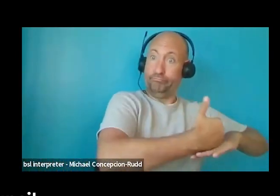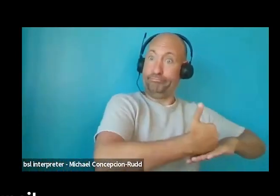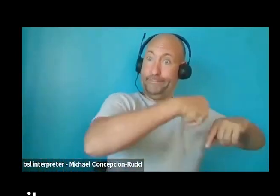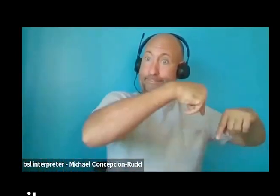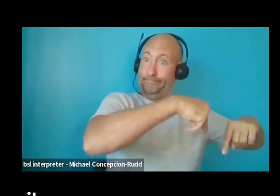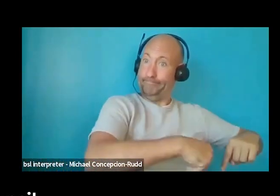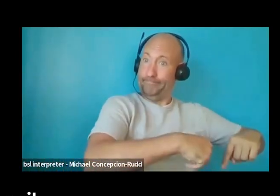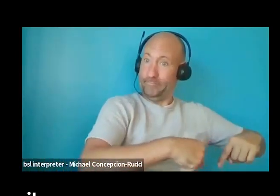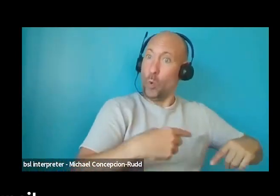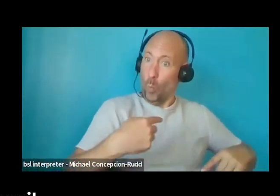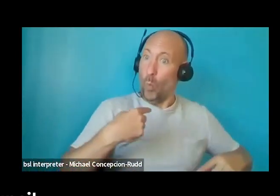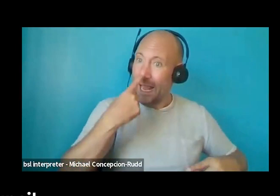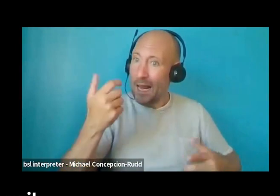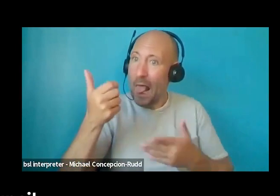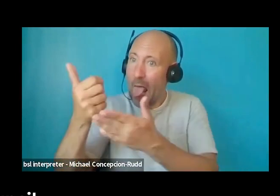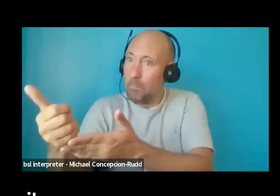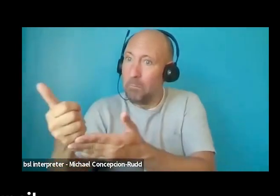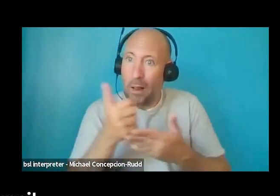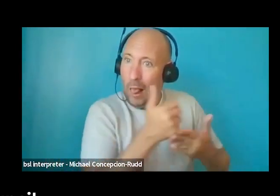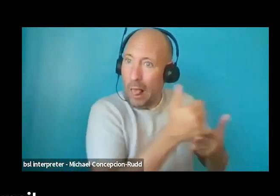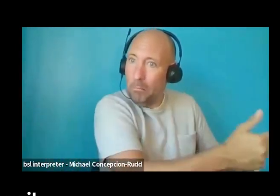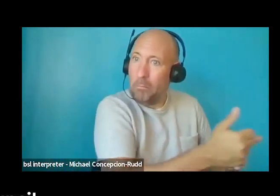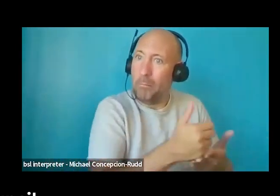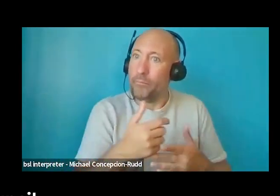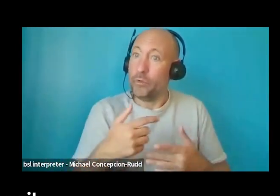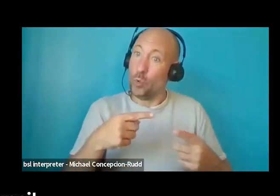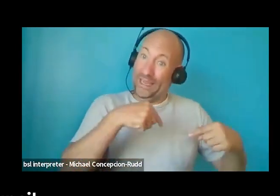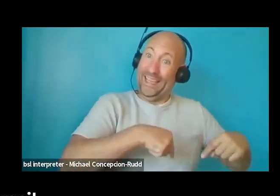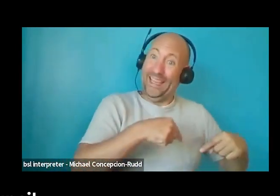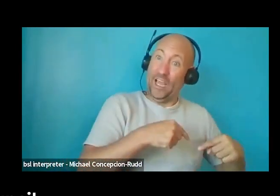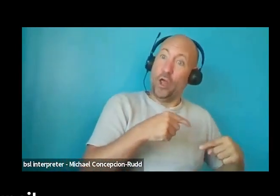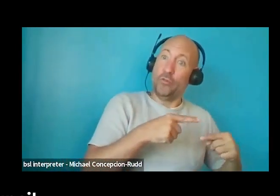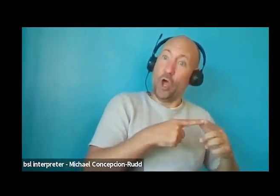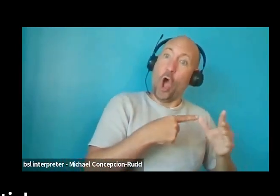organizations, again, we can do that. And Arts Council England, of course, will also help.